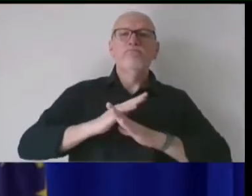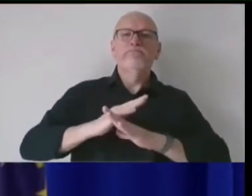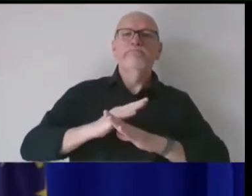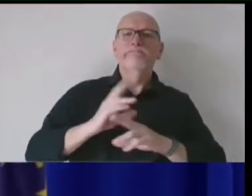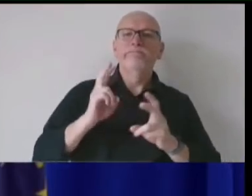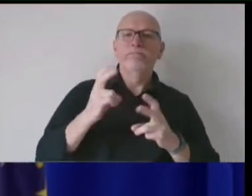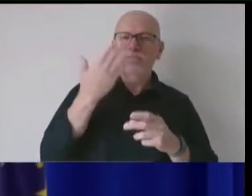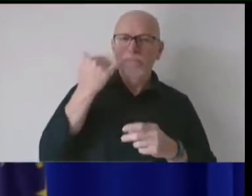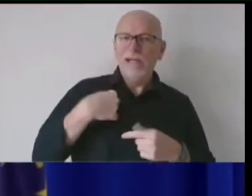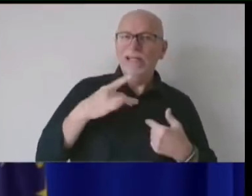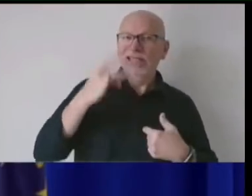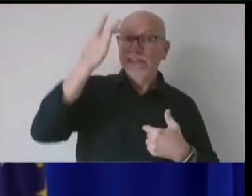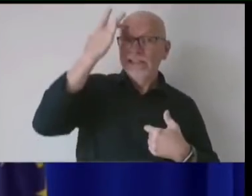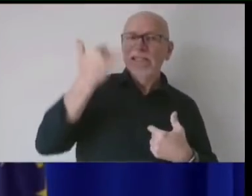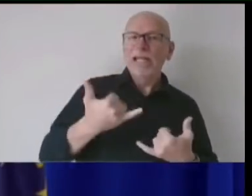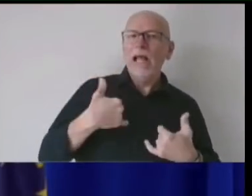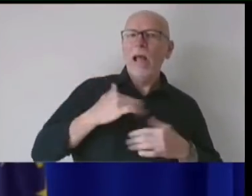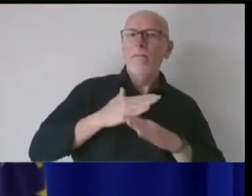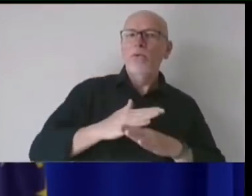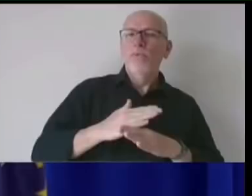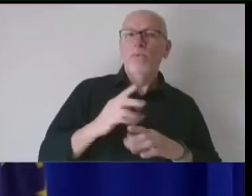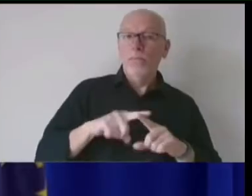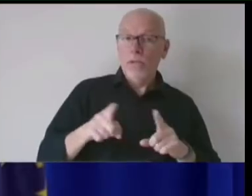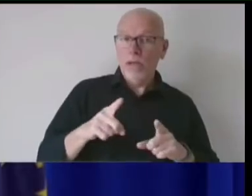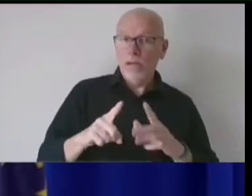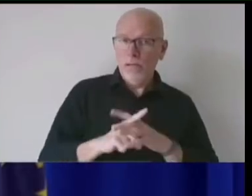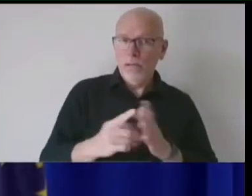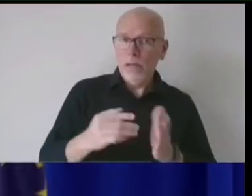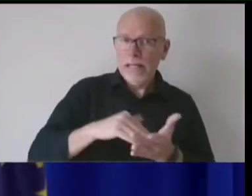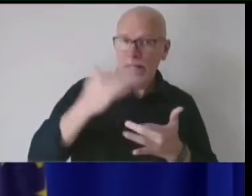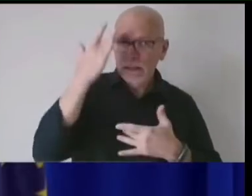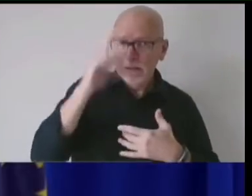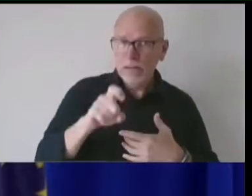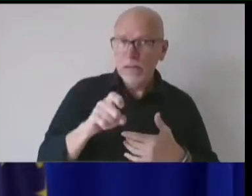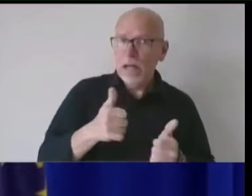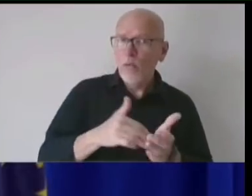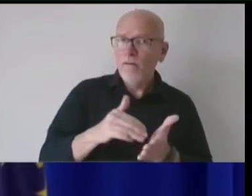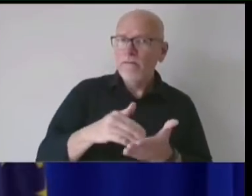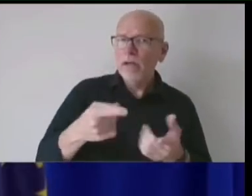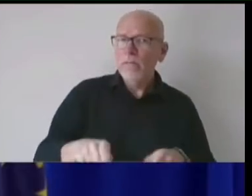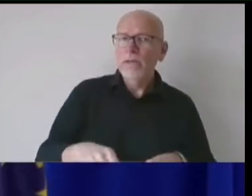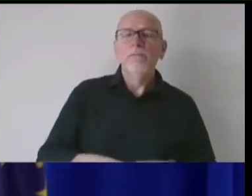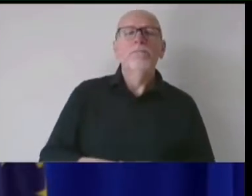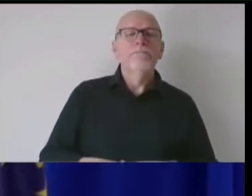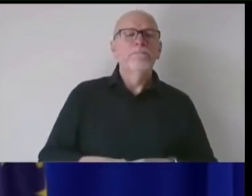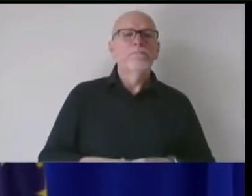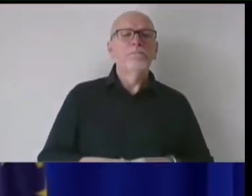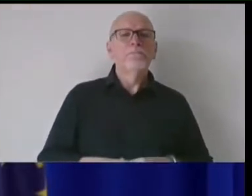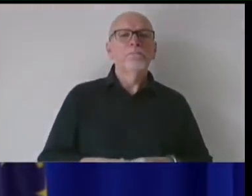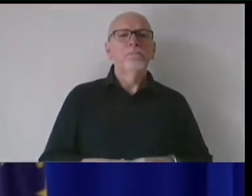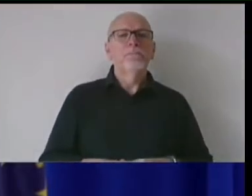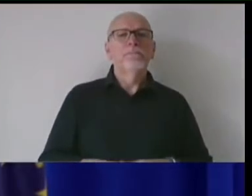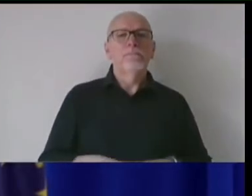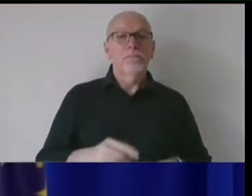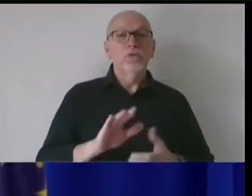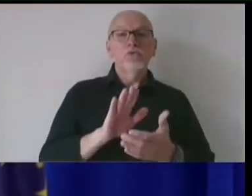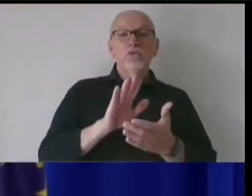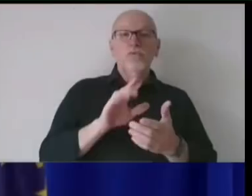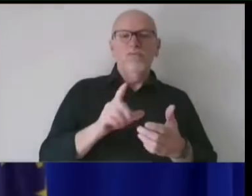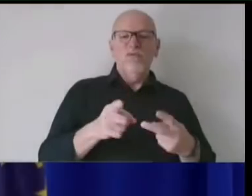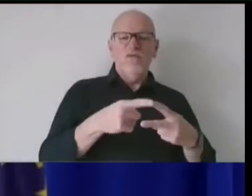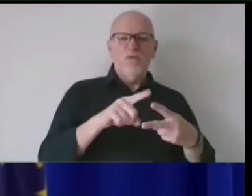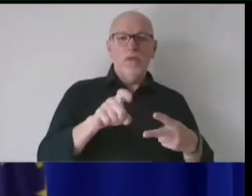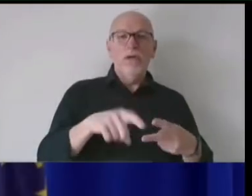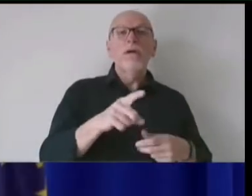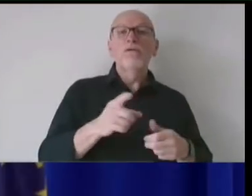infection? So I'll be glad to answer your first one, and Lindsay, I'll let you speak to the second one. The school dashboard, the way